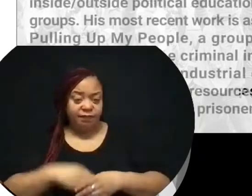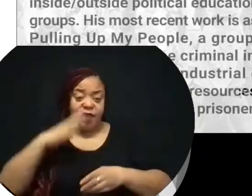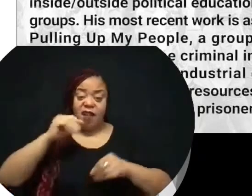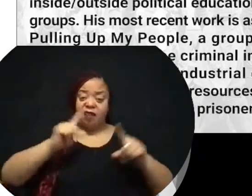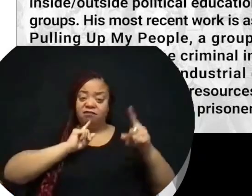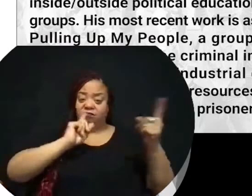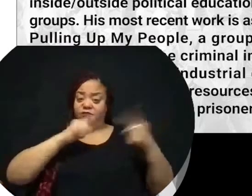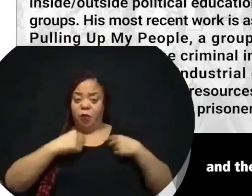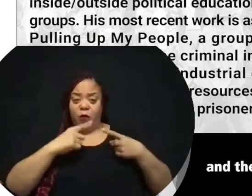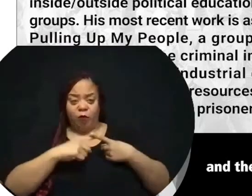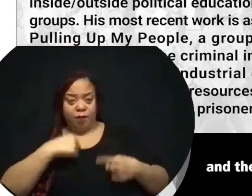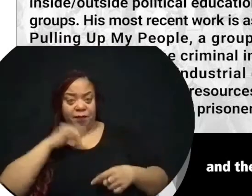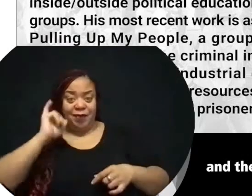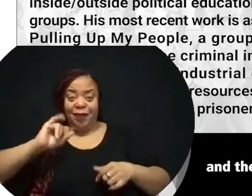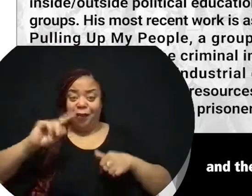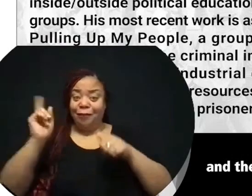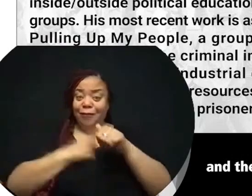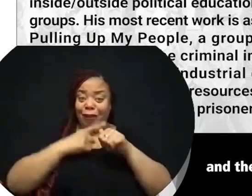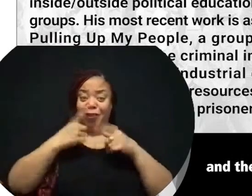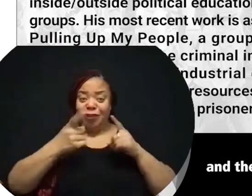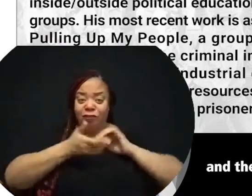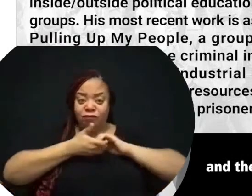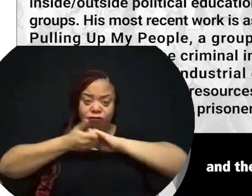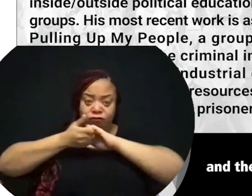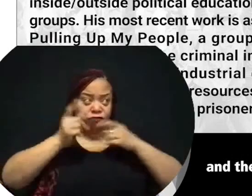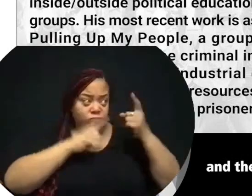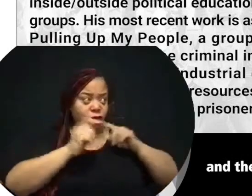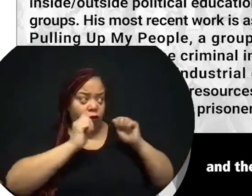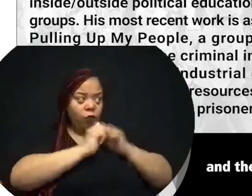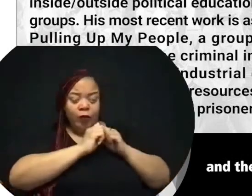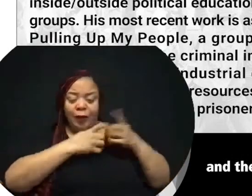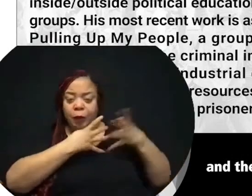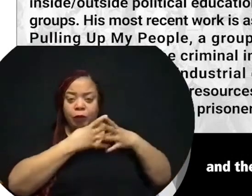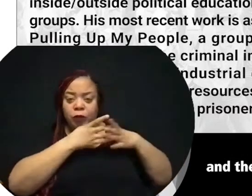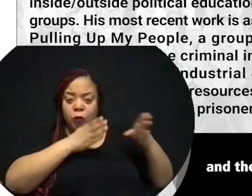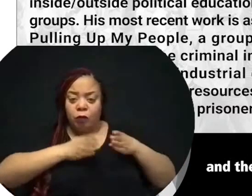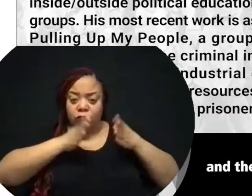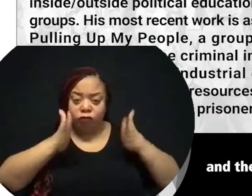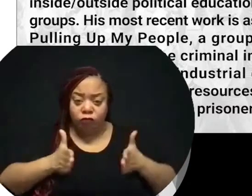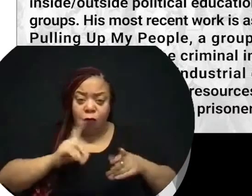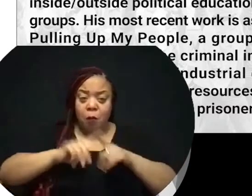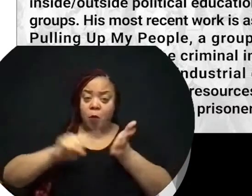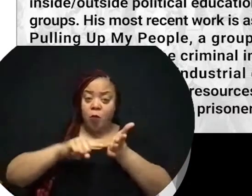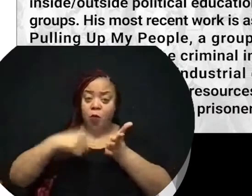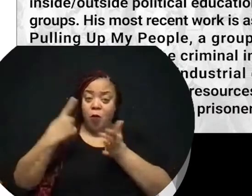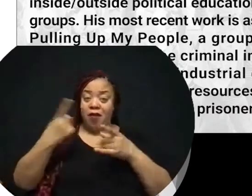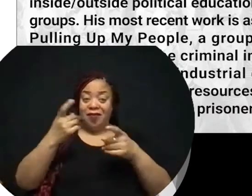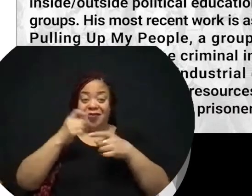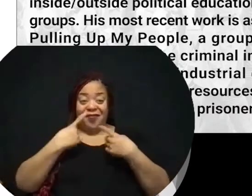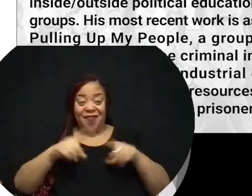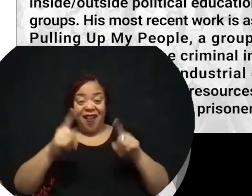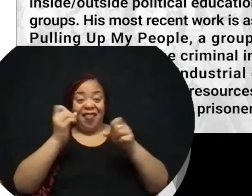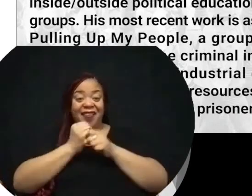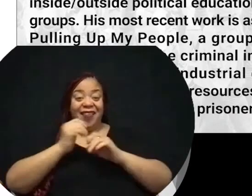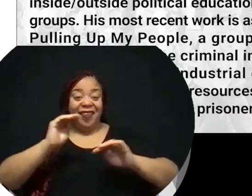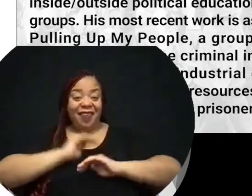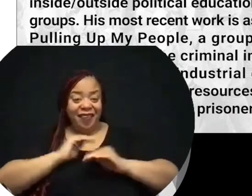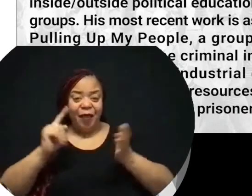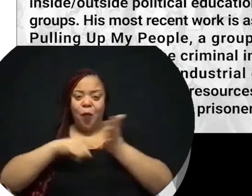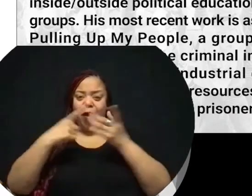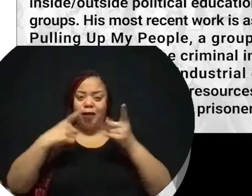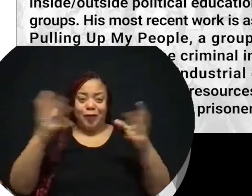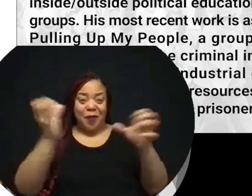their lawsuit, they forgot all about the organizers and the prisoners that were fighting with them. The